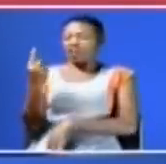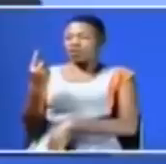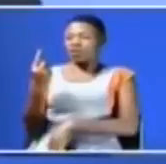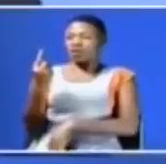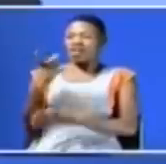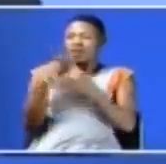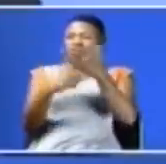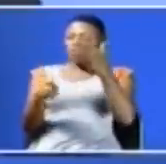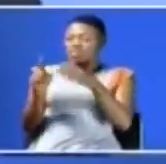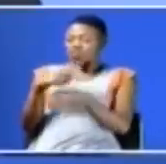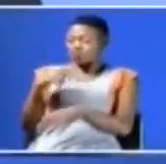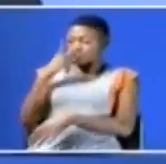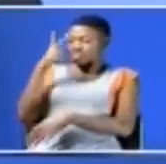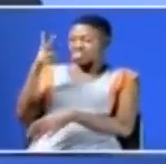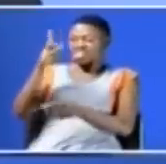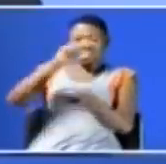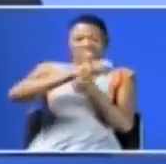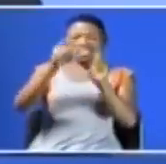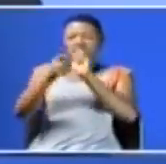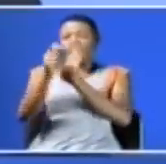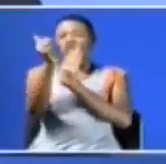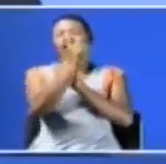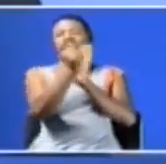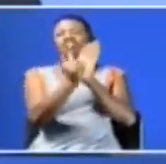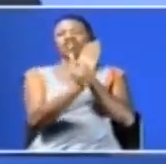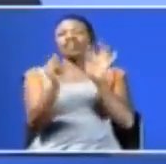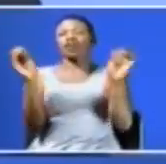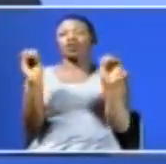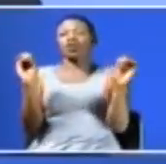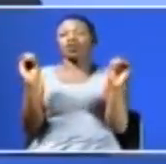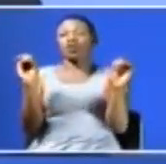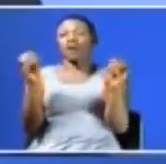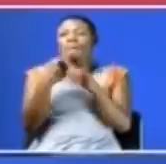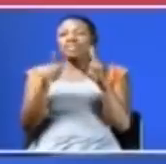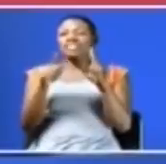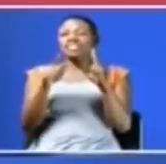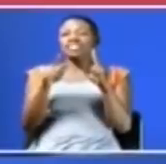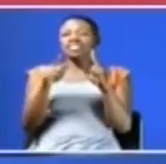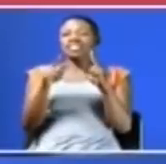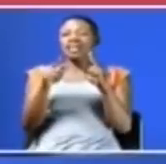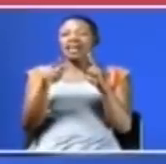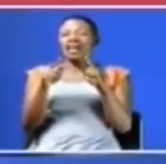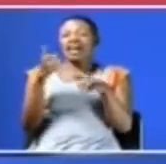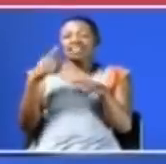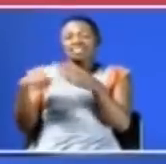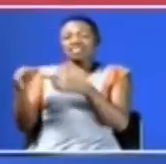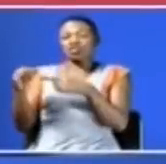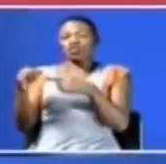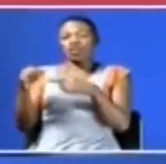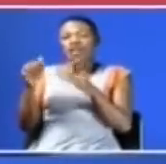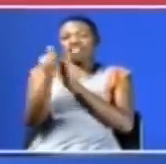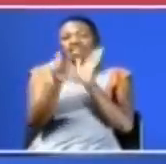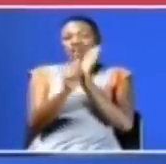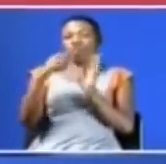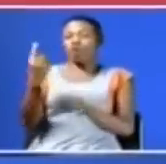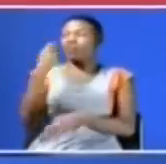see is not a transitional agenda, but in fact a succession agenda. Mm. So what you see is the politics